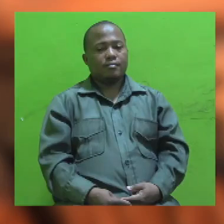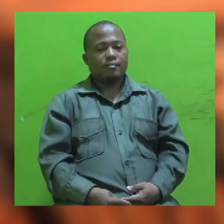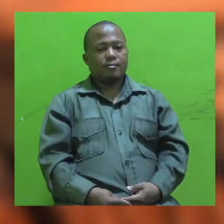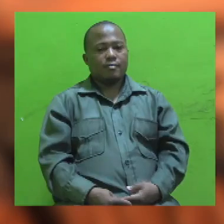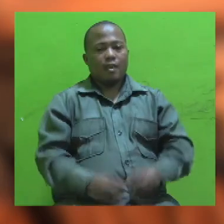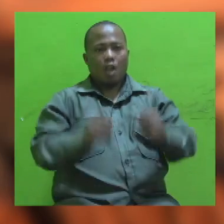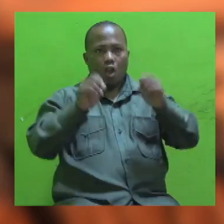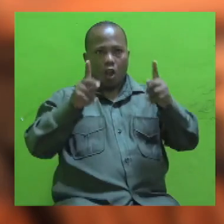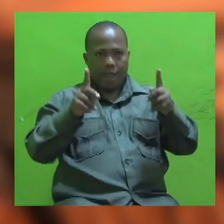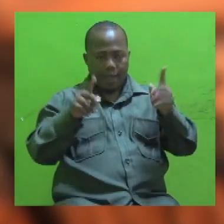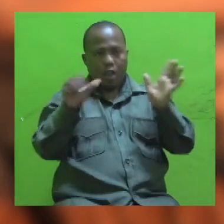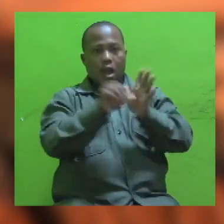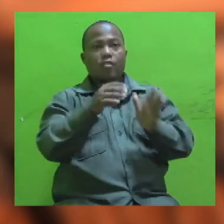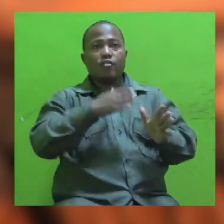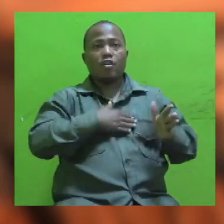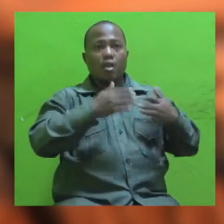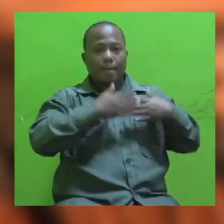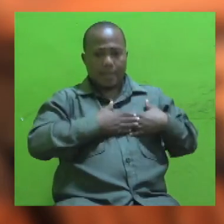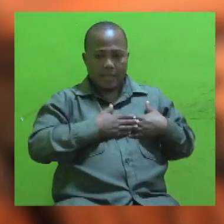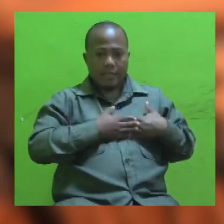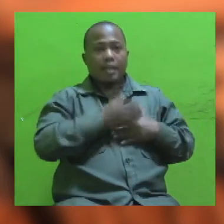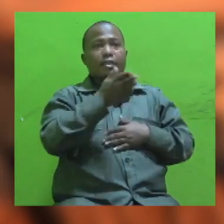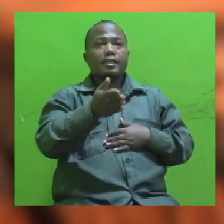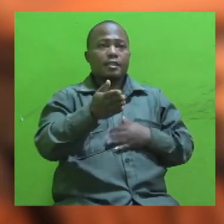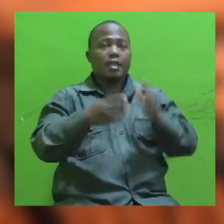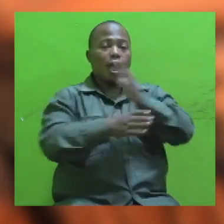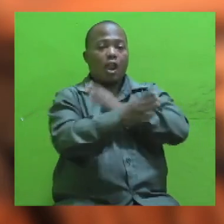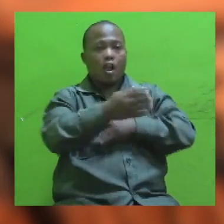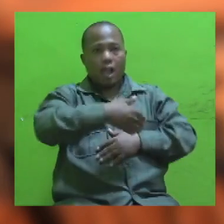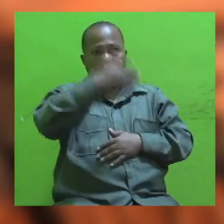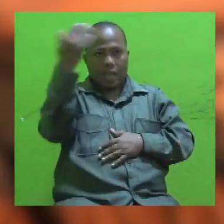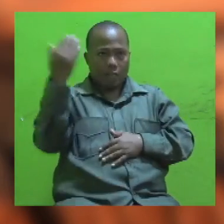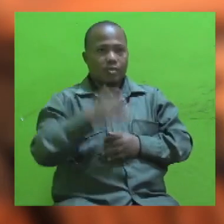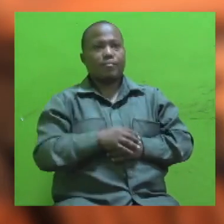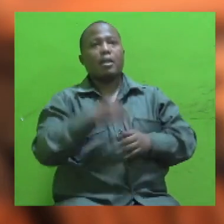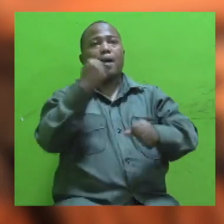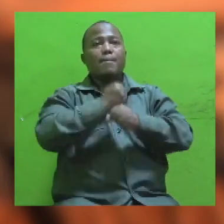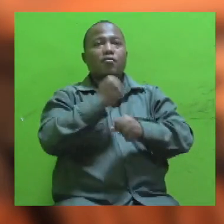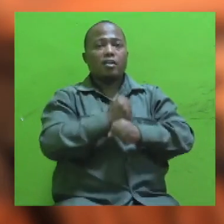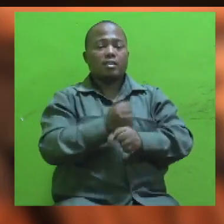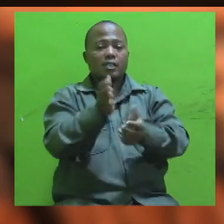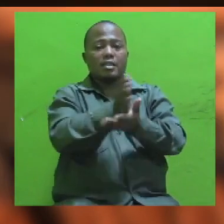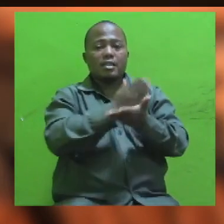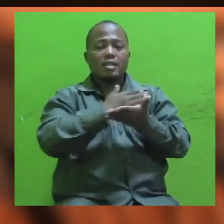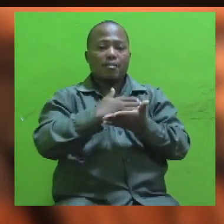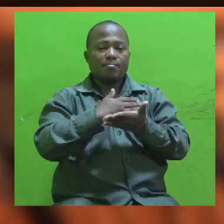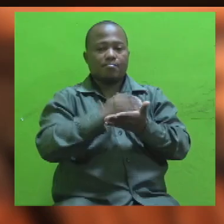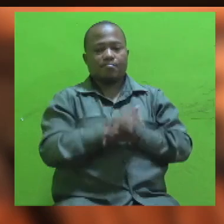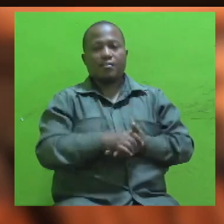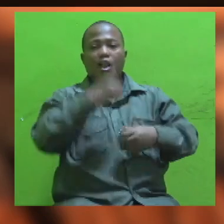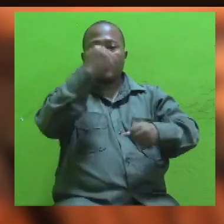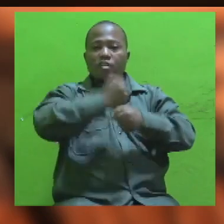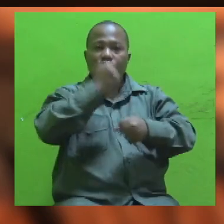Another important thing, my dear student here under the local government, the following are some of the function of the village